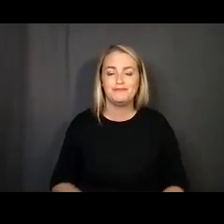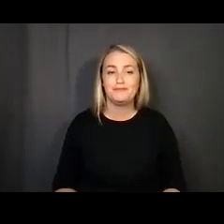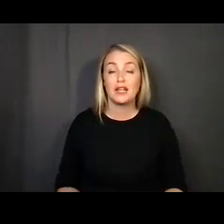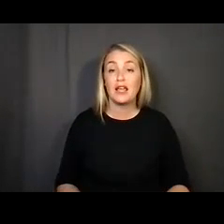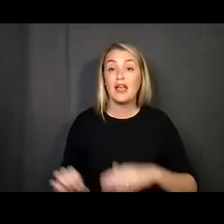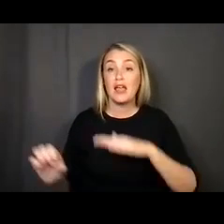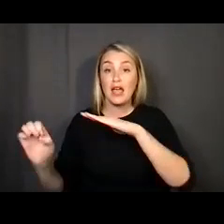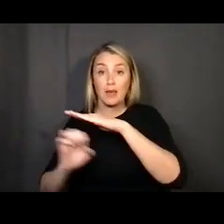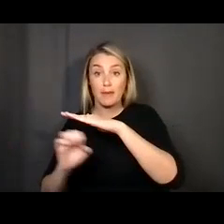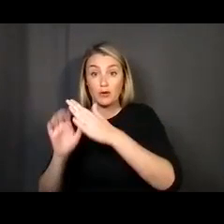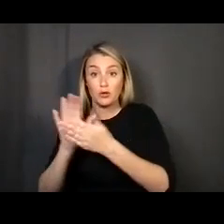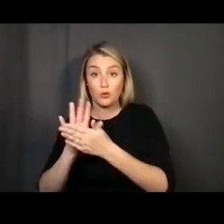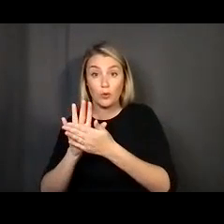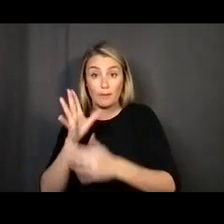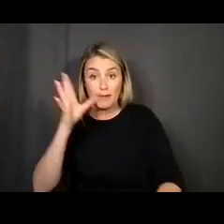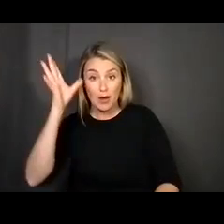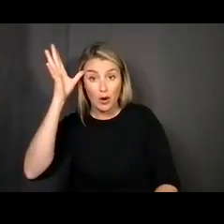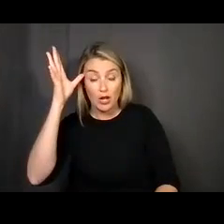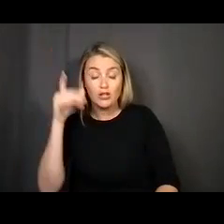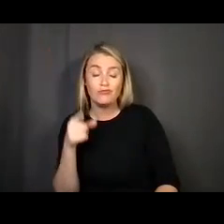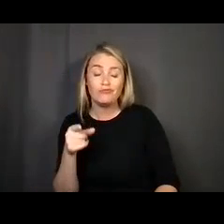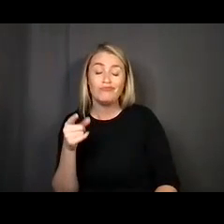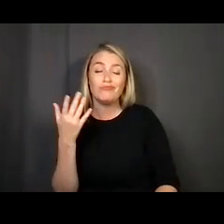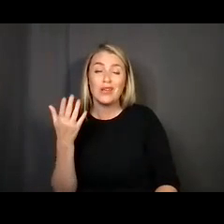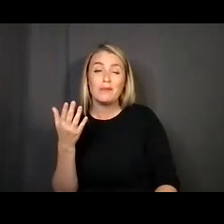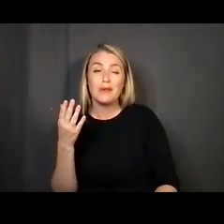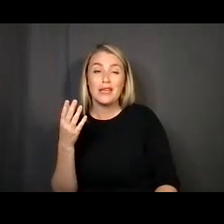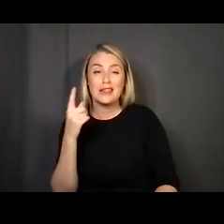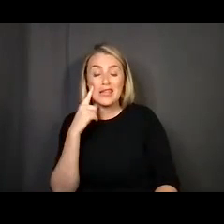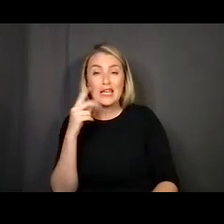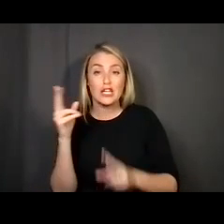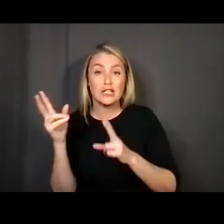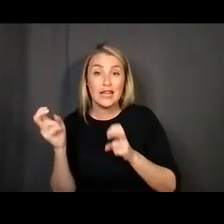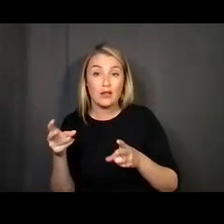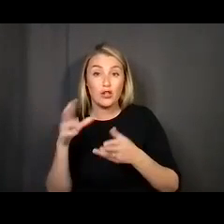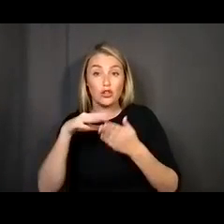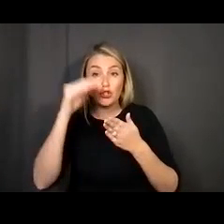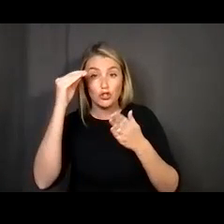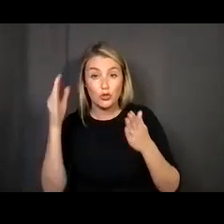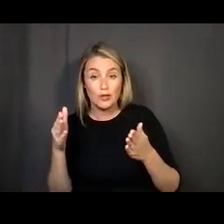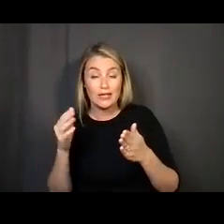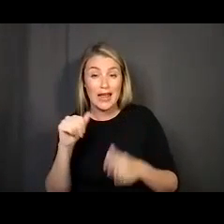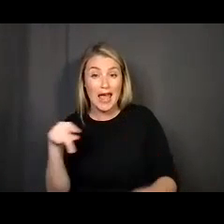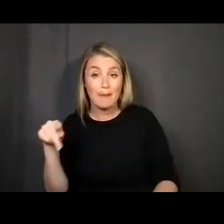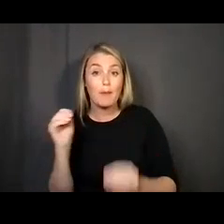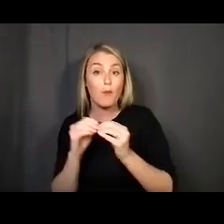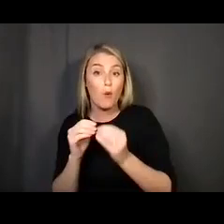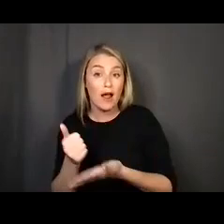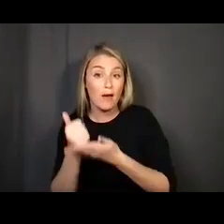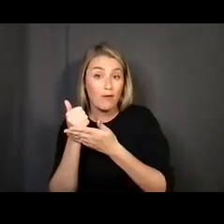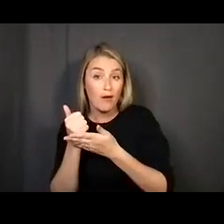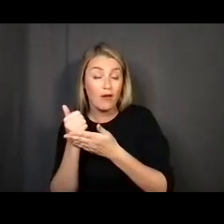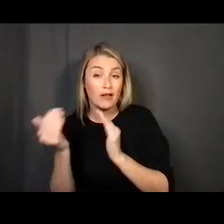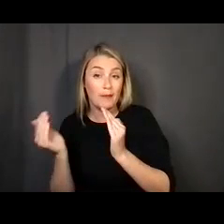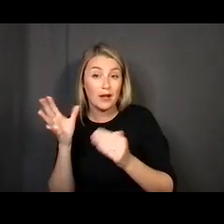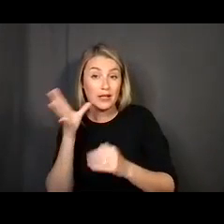funciones. School parent, you might find downloading the student app more helpful than Es having the probable que parent or sea observer